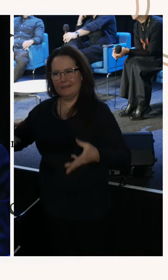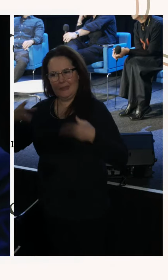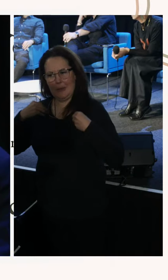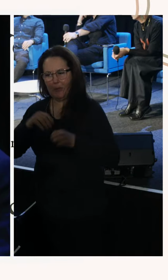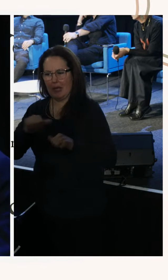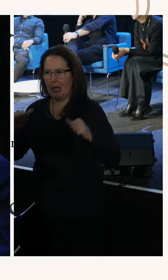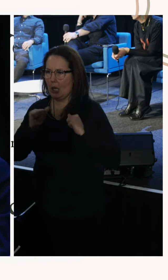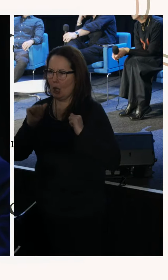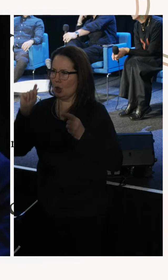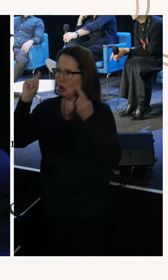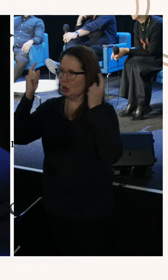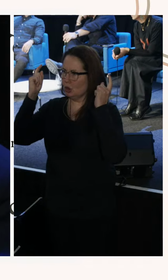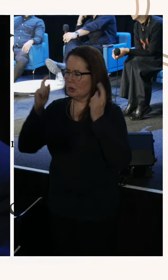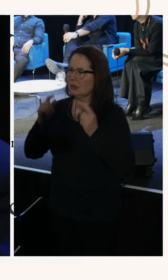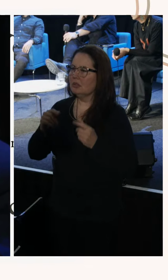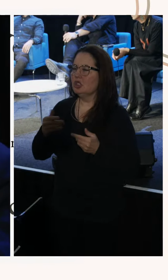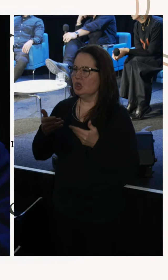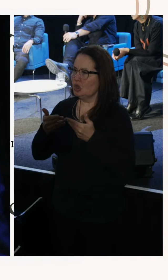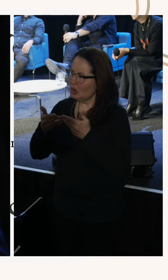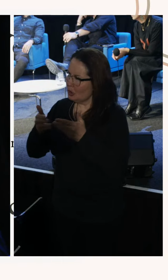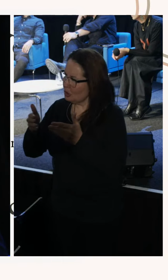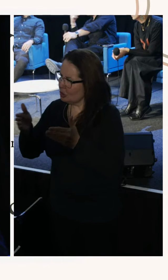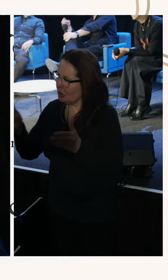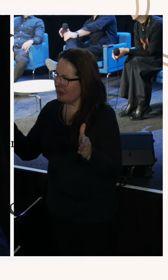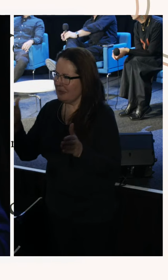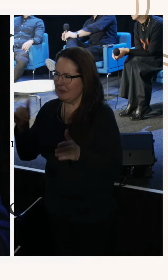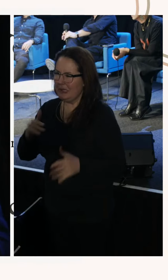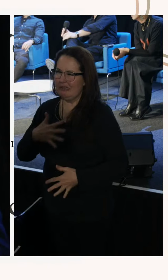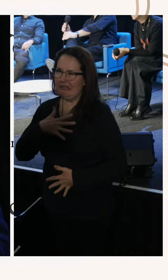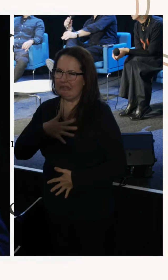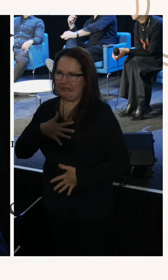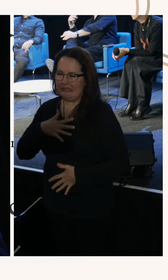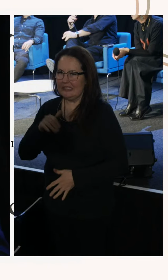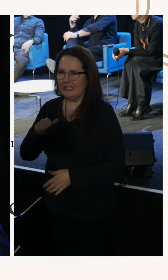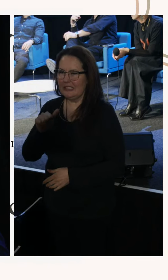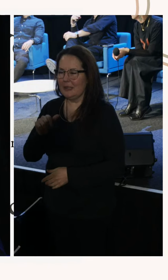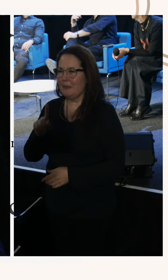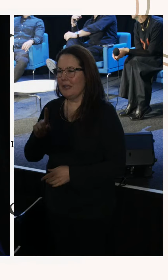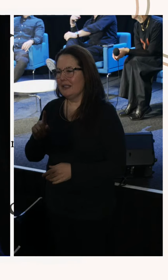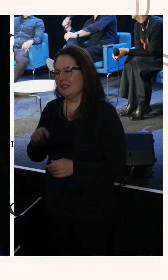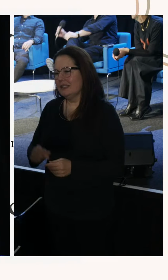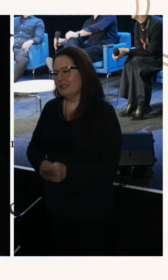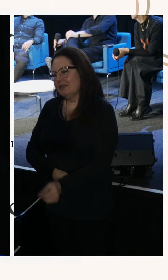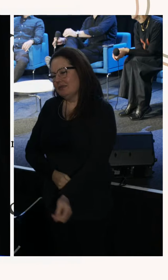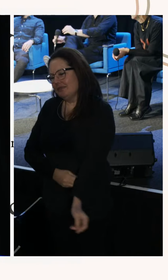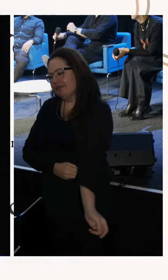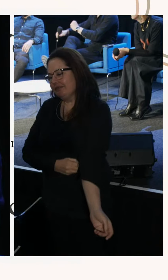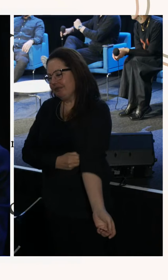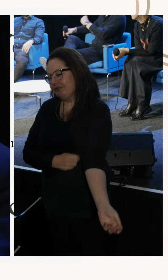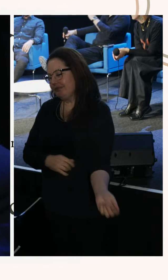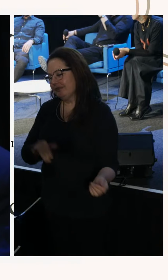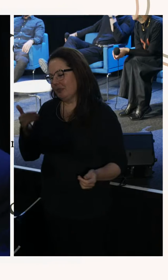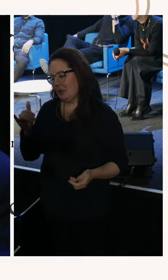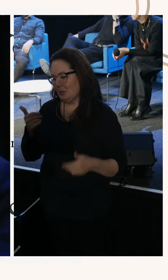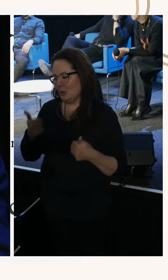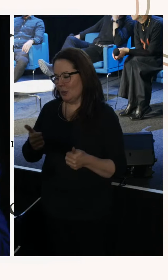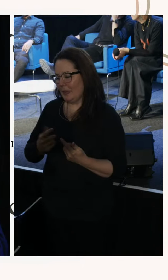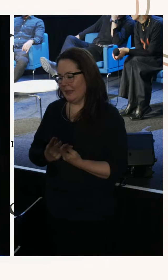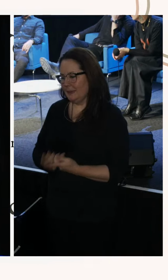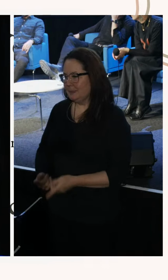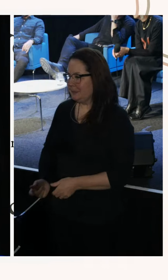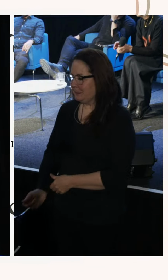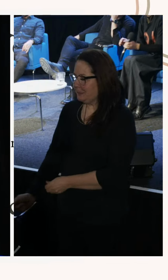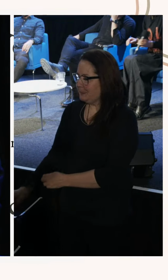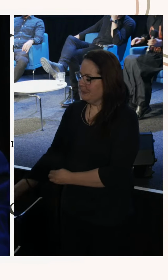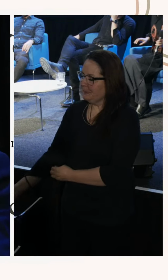so, by and large, it might be a little bit icky, but it's probably... The generous reading. Yeah, it's probably a good thing.